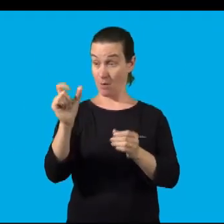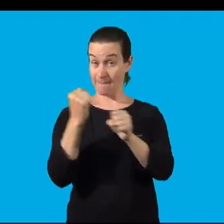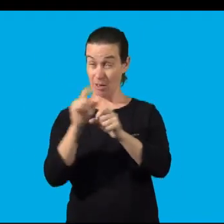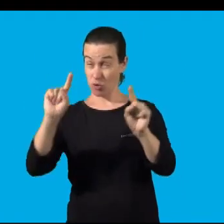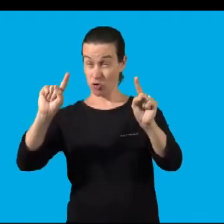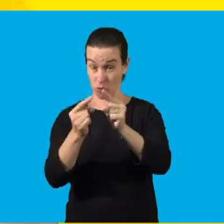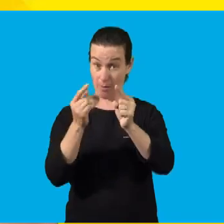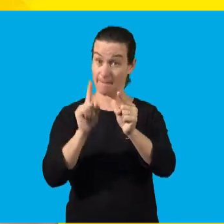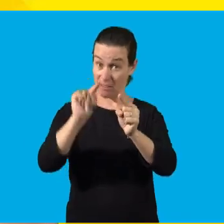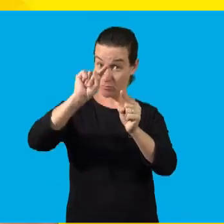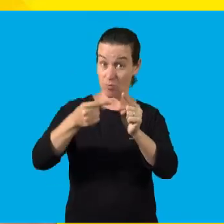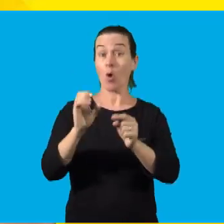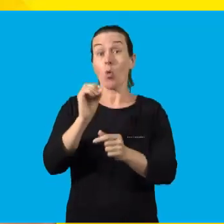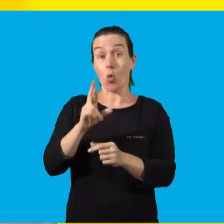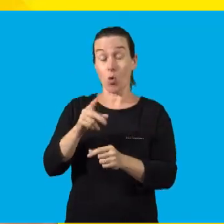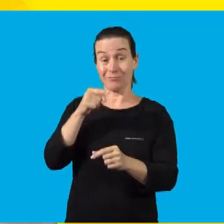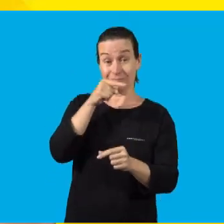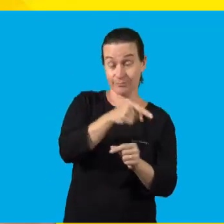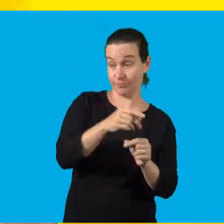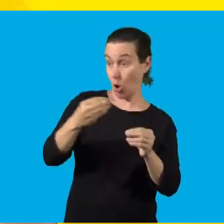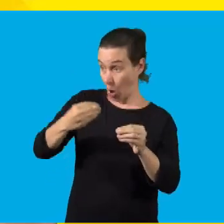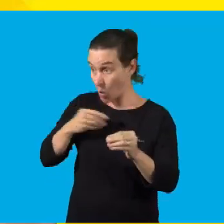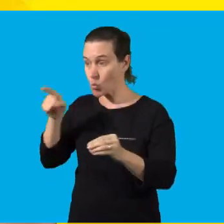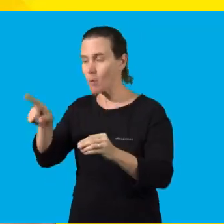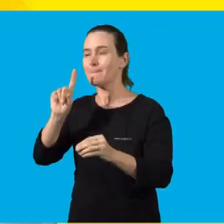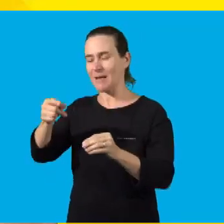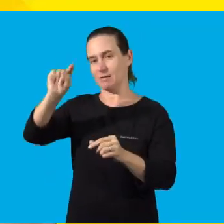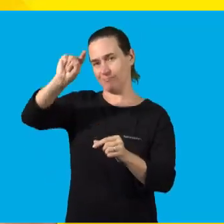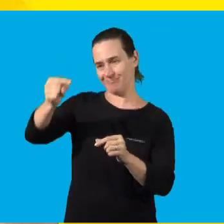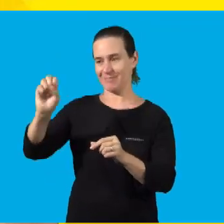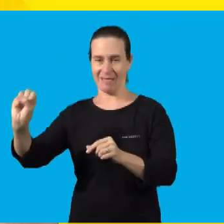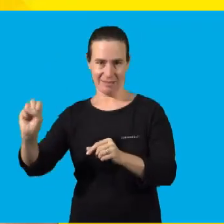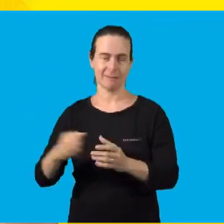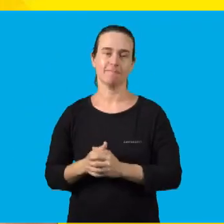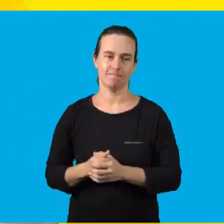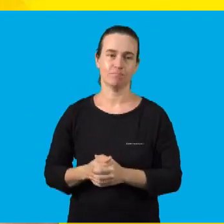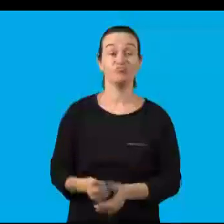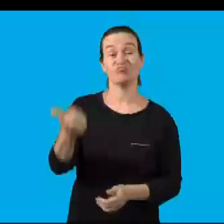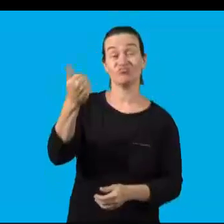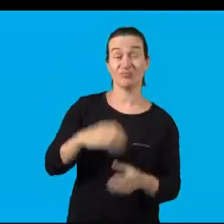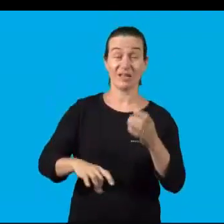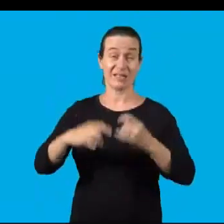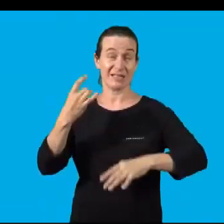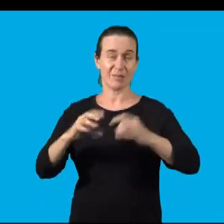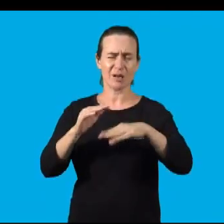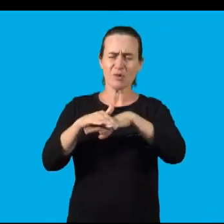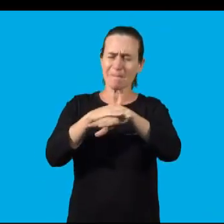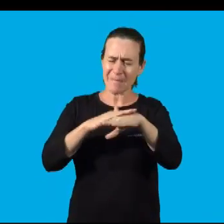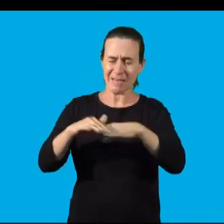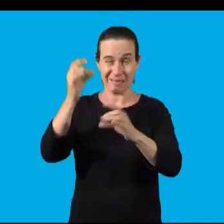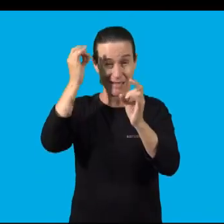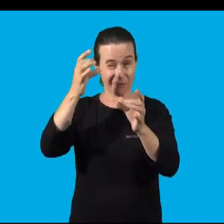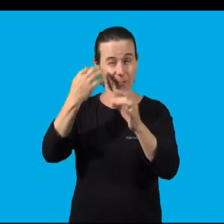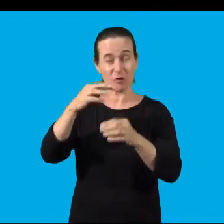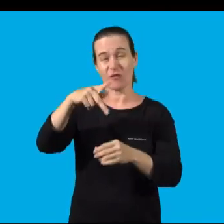contraction or possession, and you must use it. Then, in some cases, basic